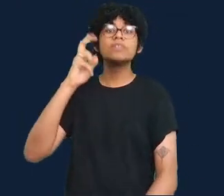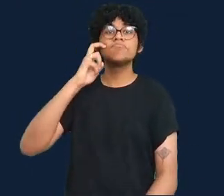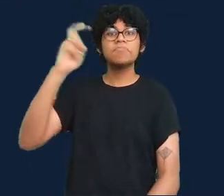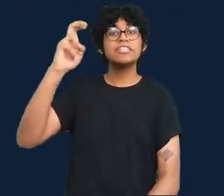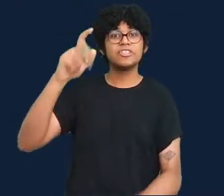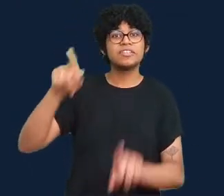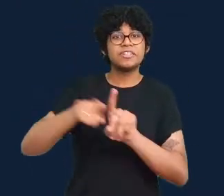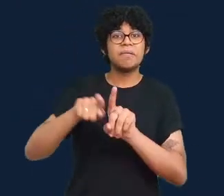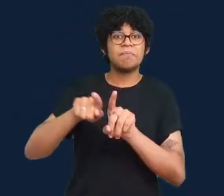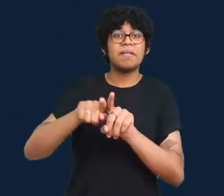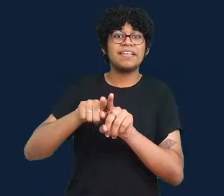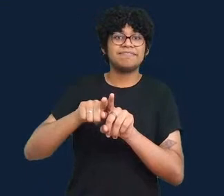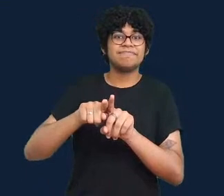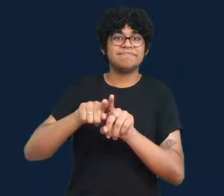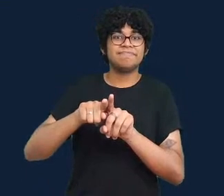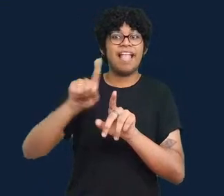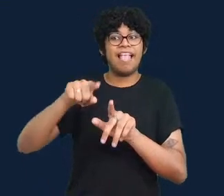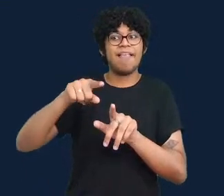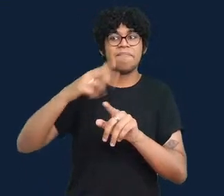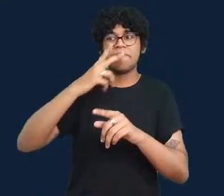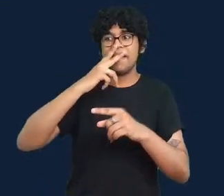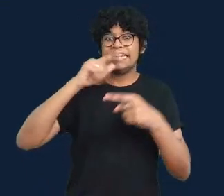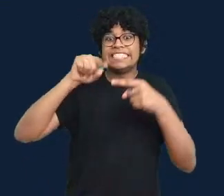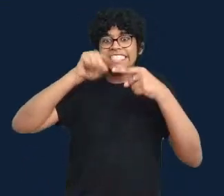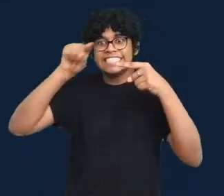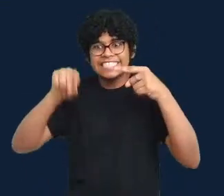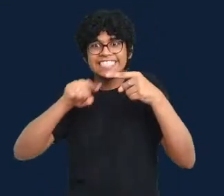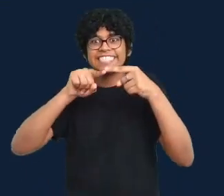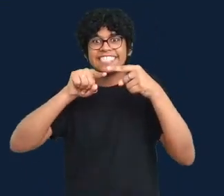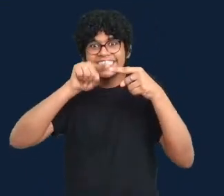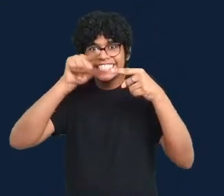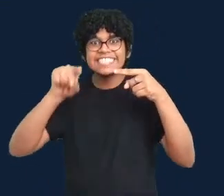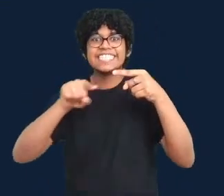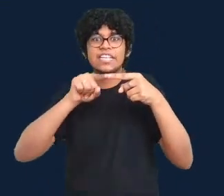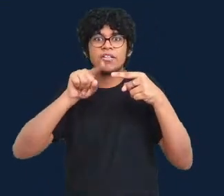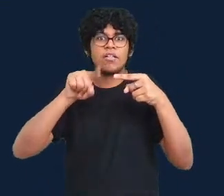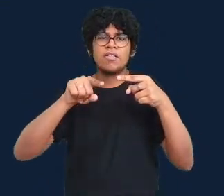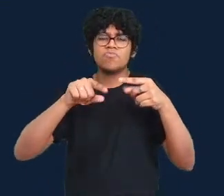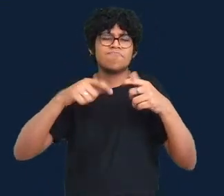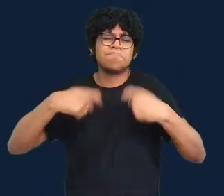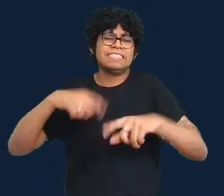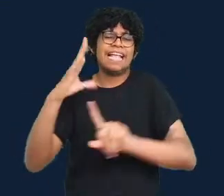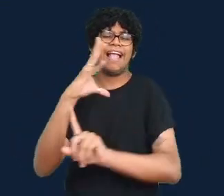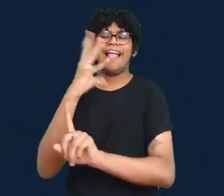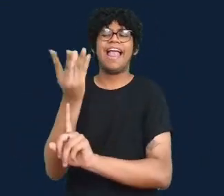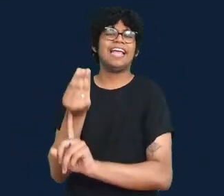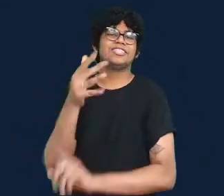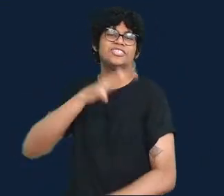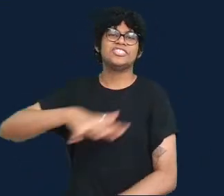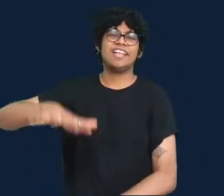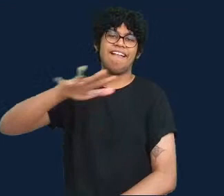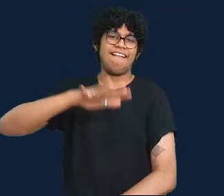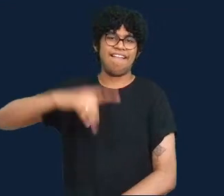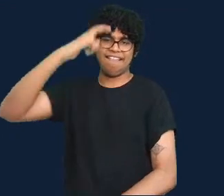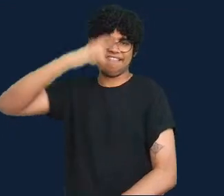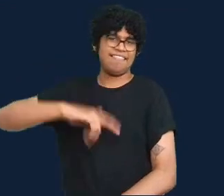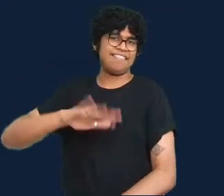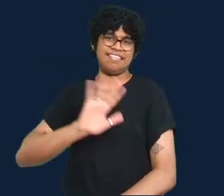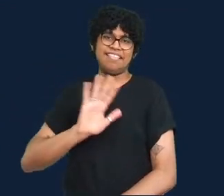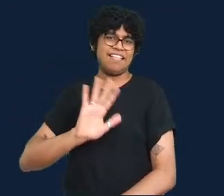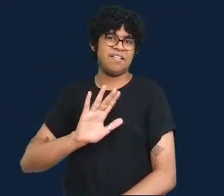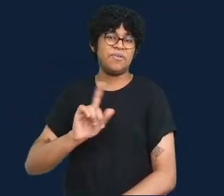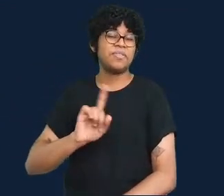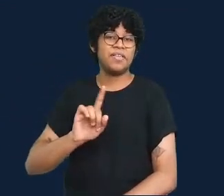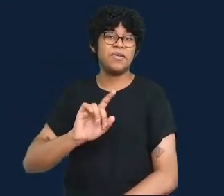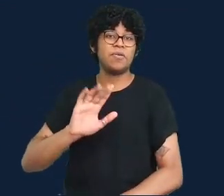think you have to be an artist for this. I cannot draw to save my life. I do definitely use a lot of pen